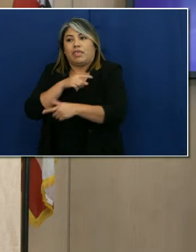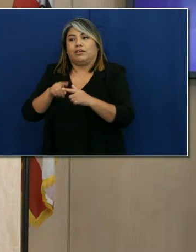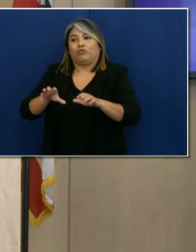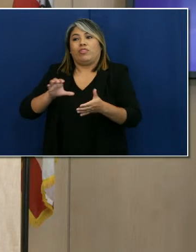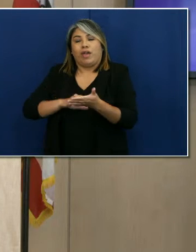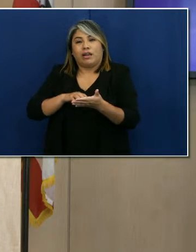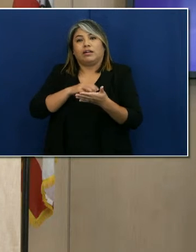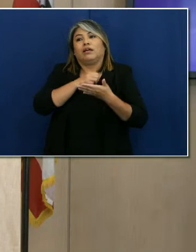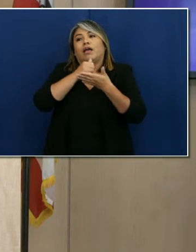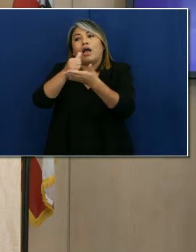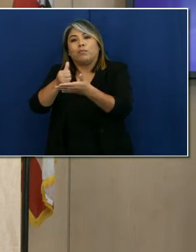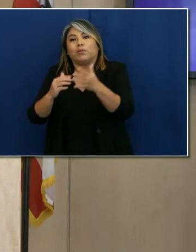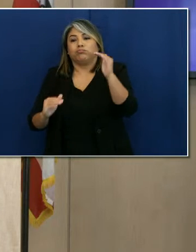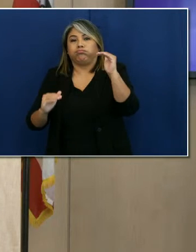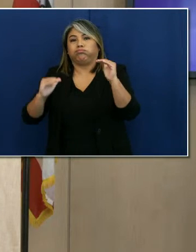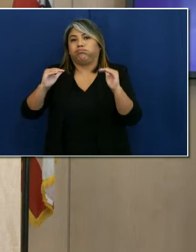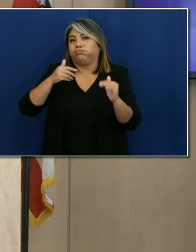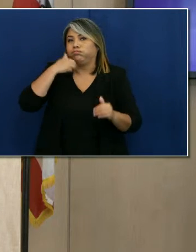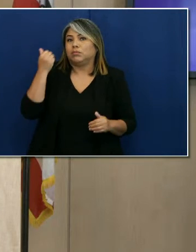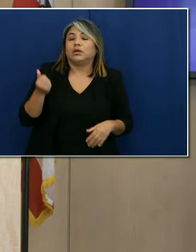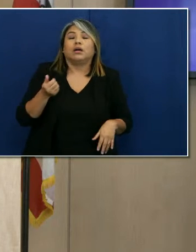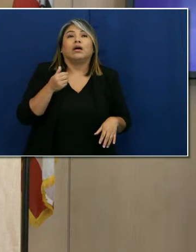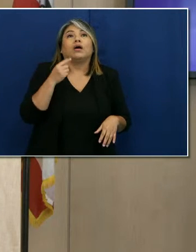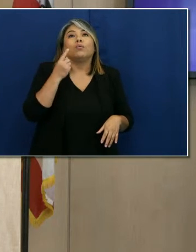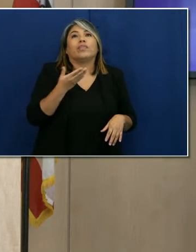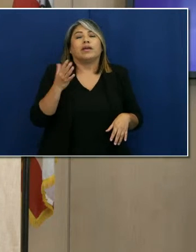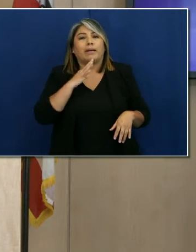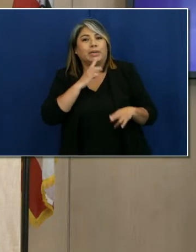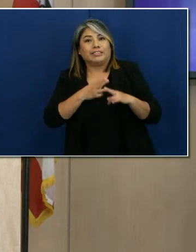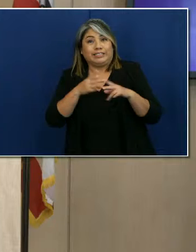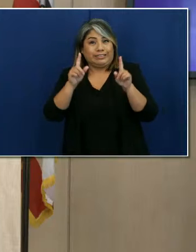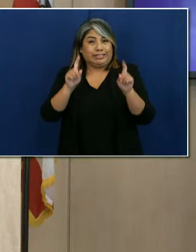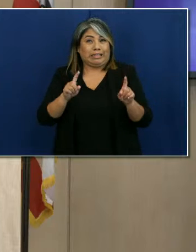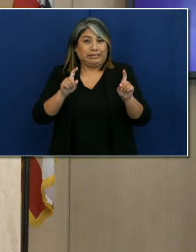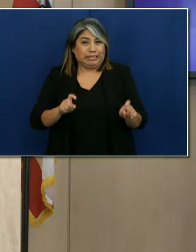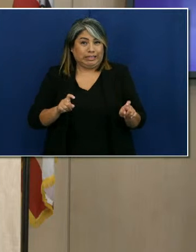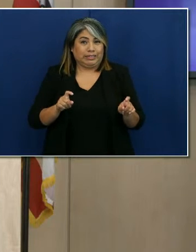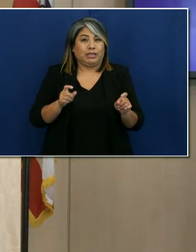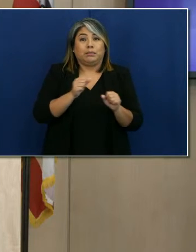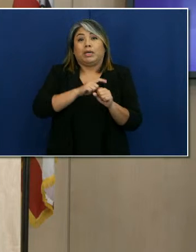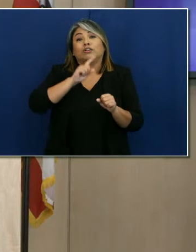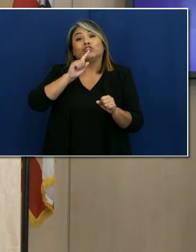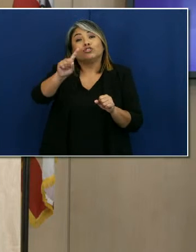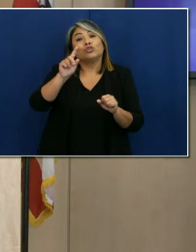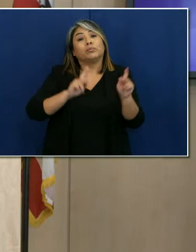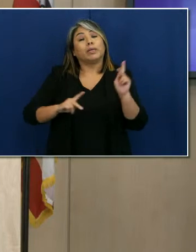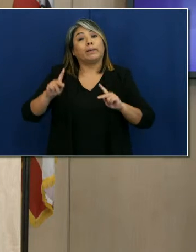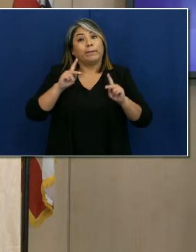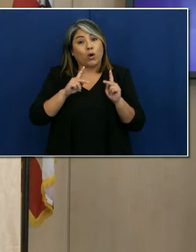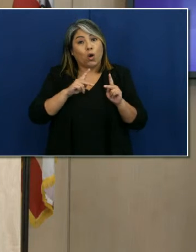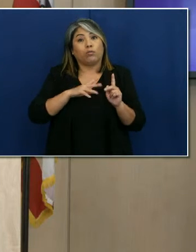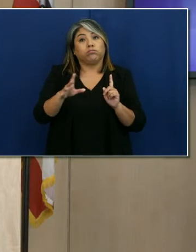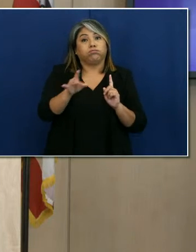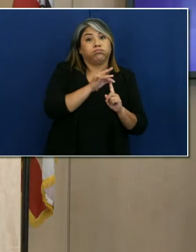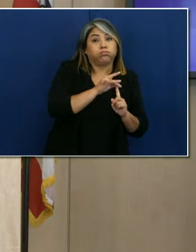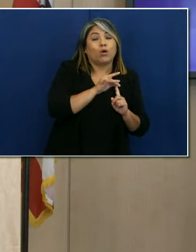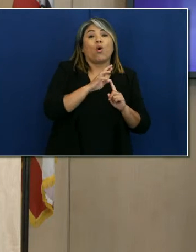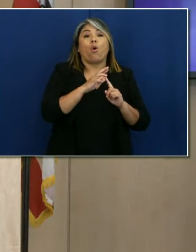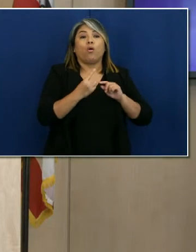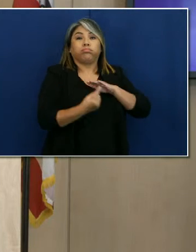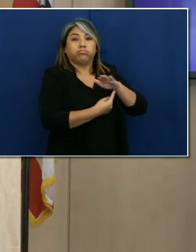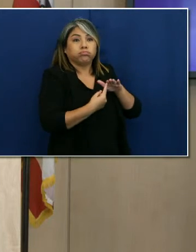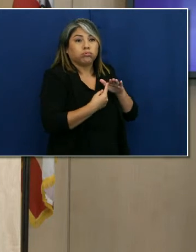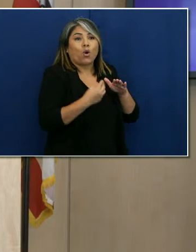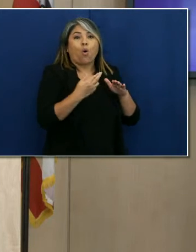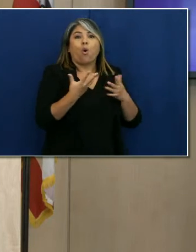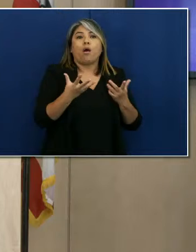decrease that score. The things that I mentioned, testing, making sure that people that are positive are isolated, or if they've